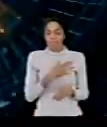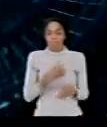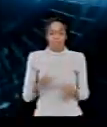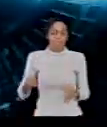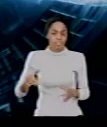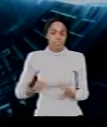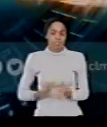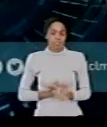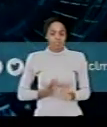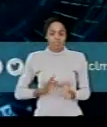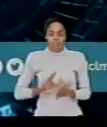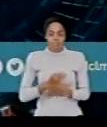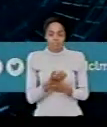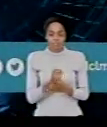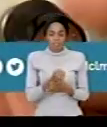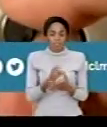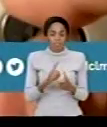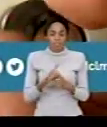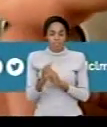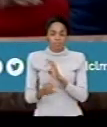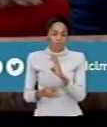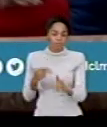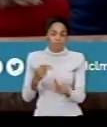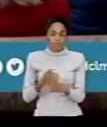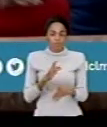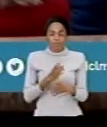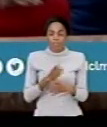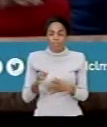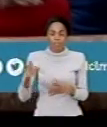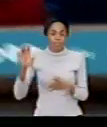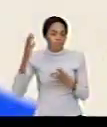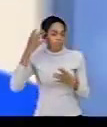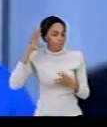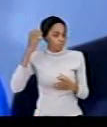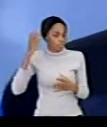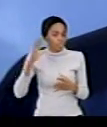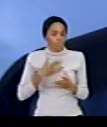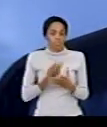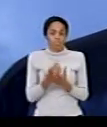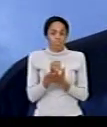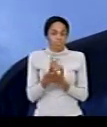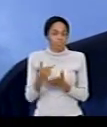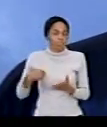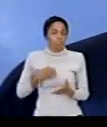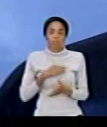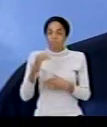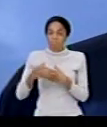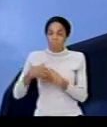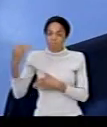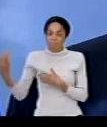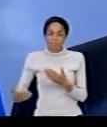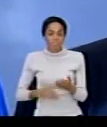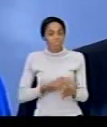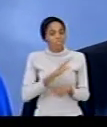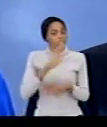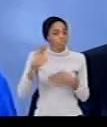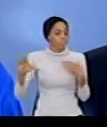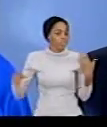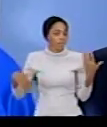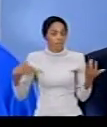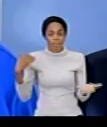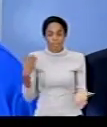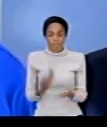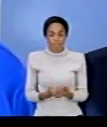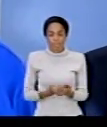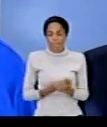via satellite, social media, radio and television. We are inviting the entire populace in and around